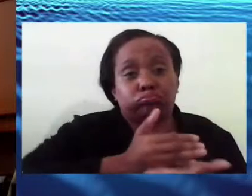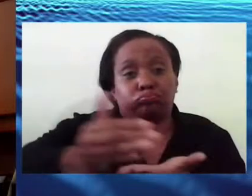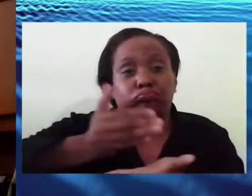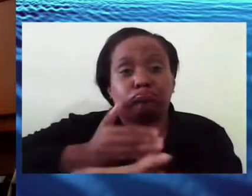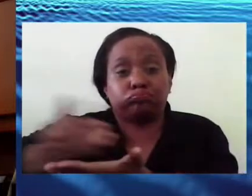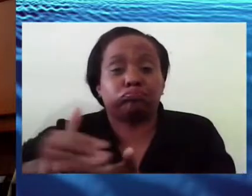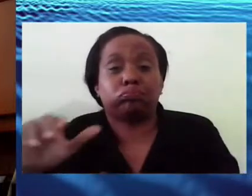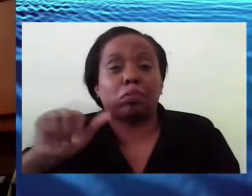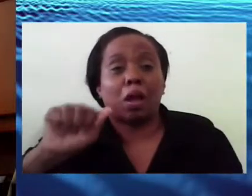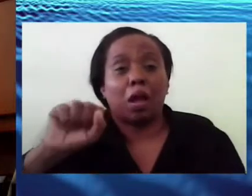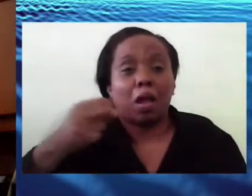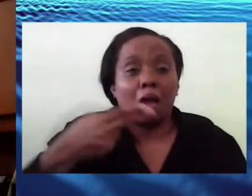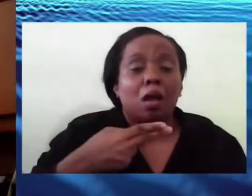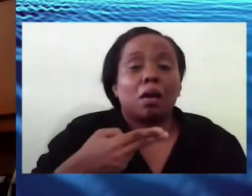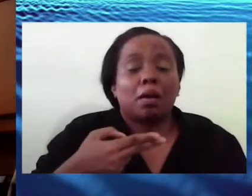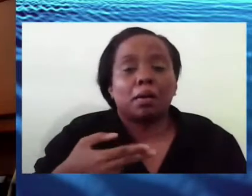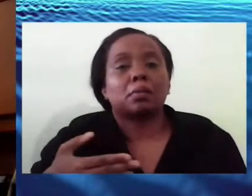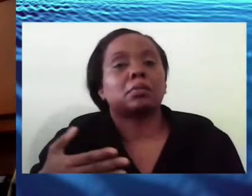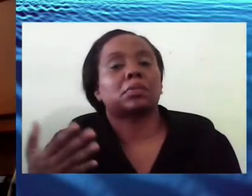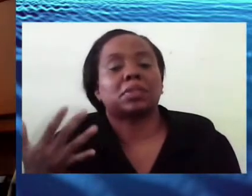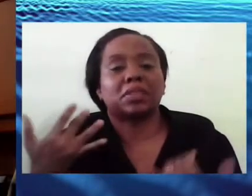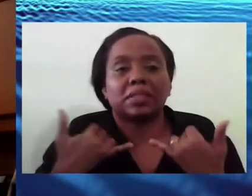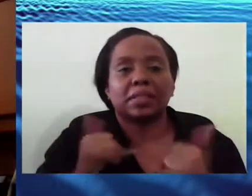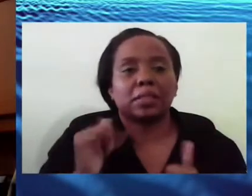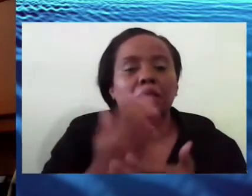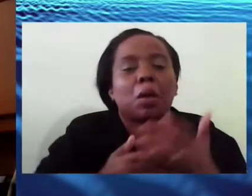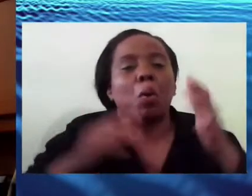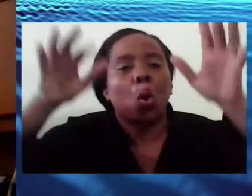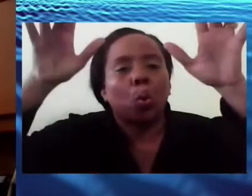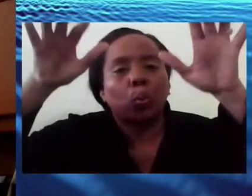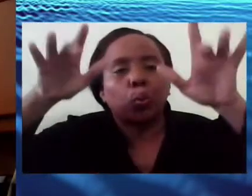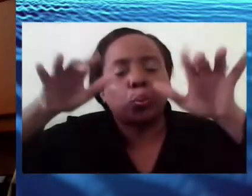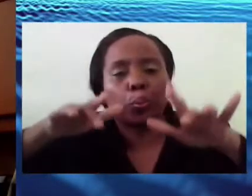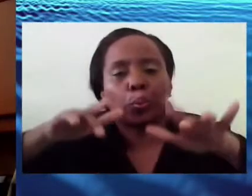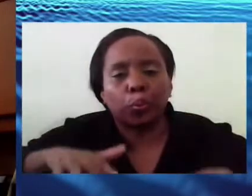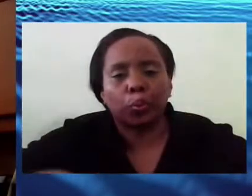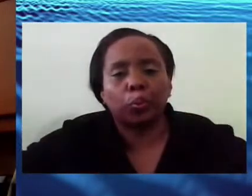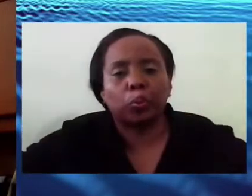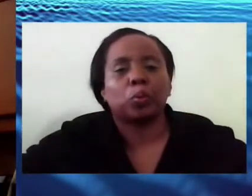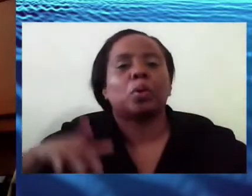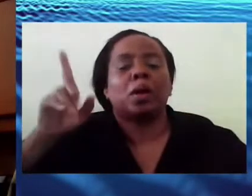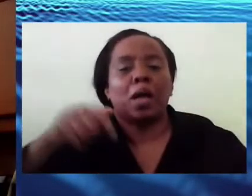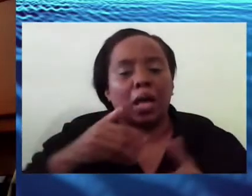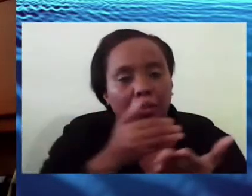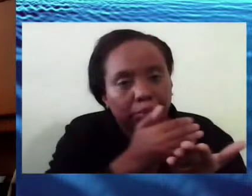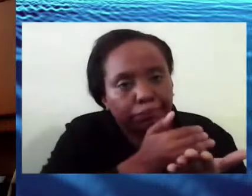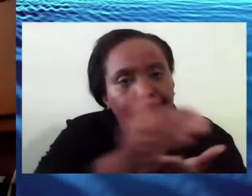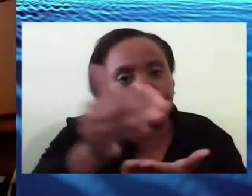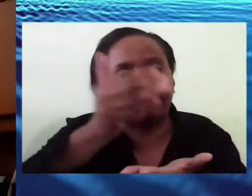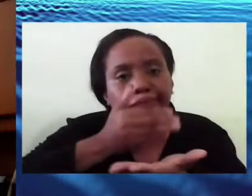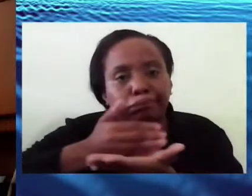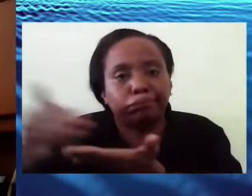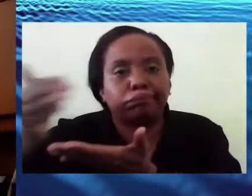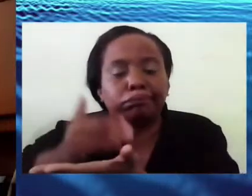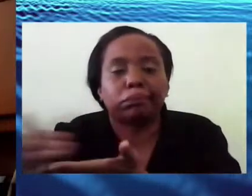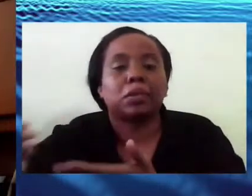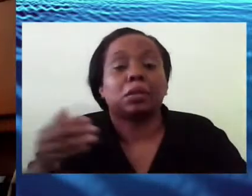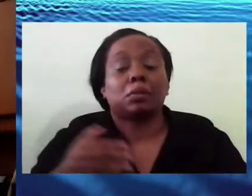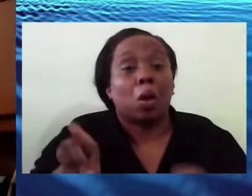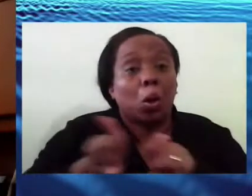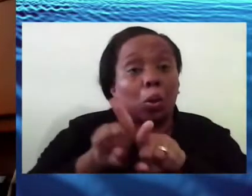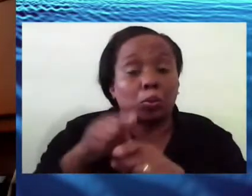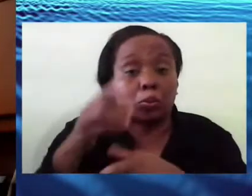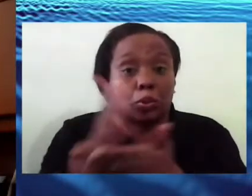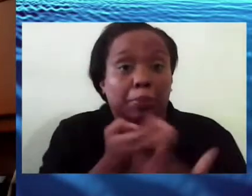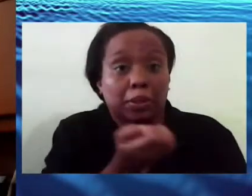residue as a result of drift coming down on the wind, piling up on the runway, that had to be further removed. And then some of the equipment that we were using